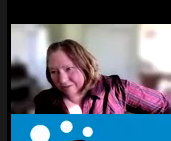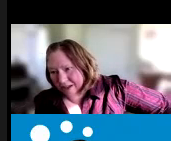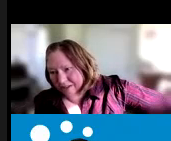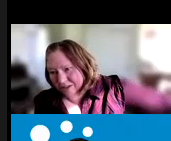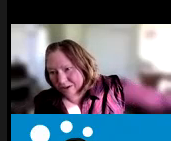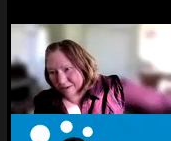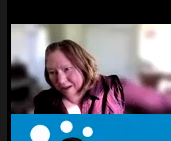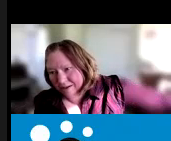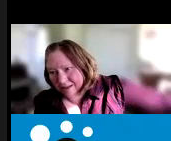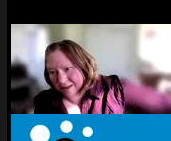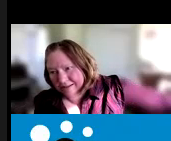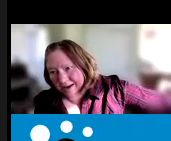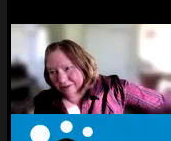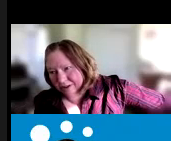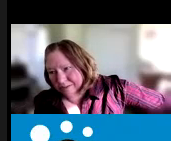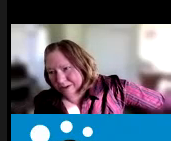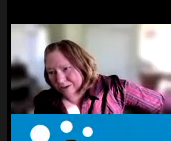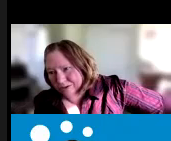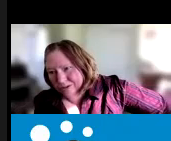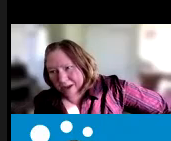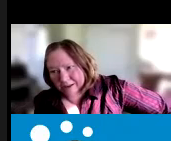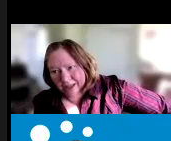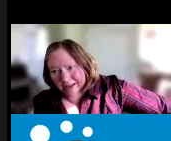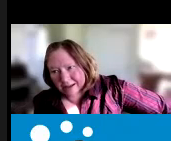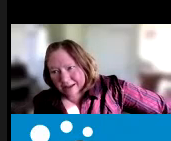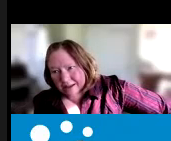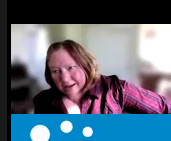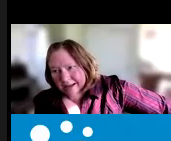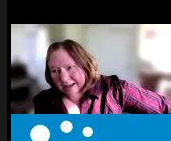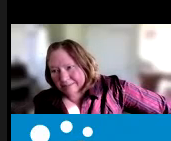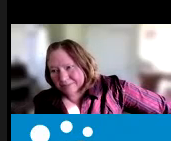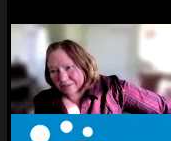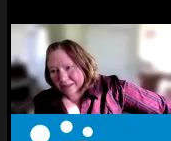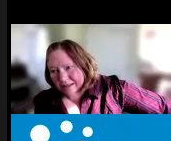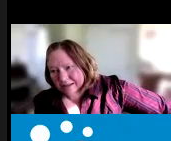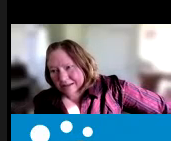in love with the Healthy Start model, and now the community schools model, that